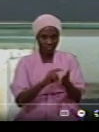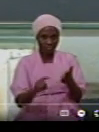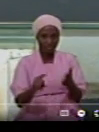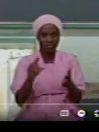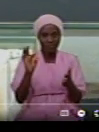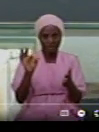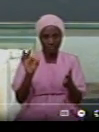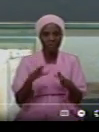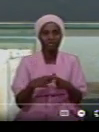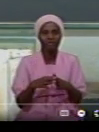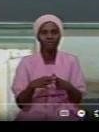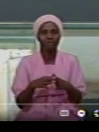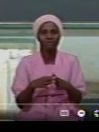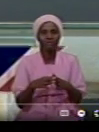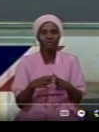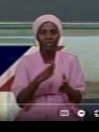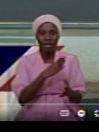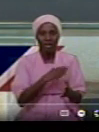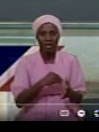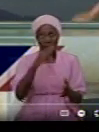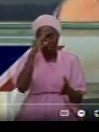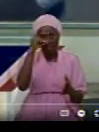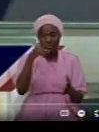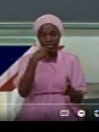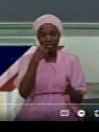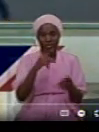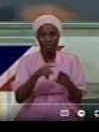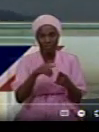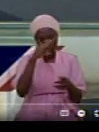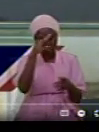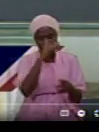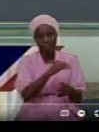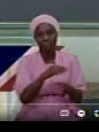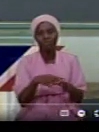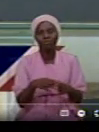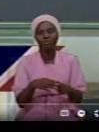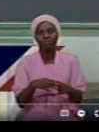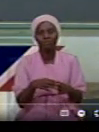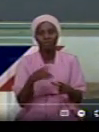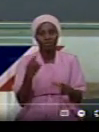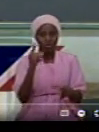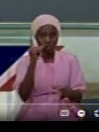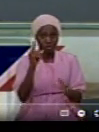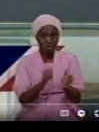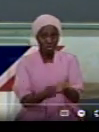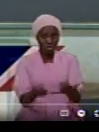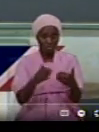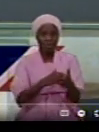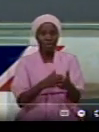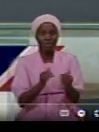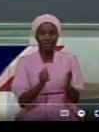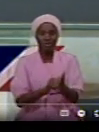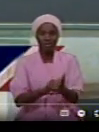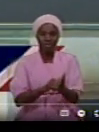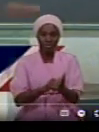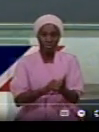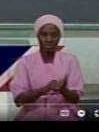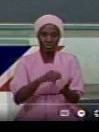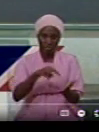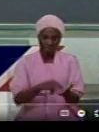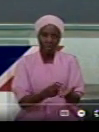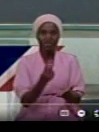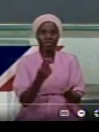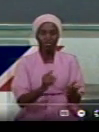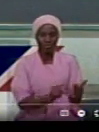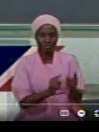here. And he said unto him, the one that came back, "Arise, go thy way.